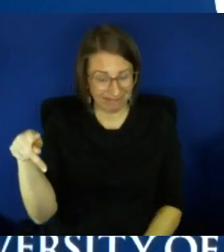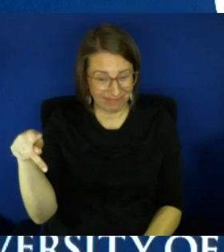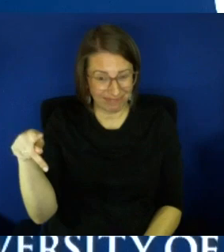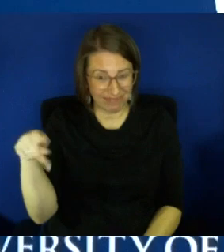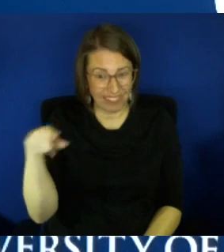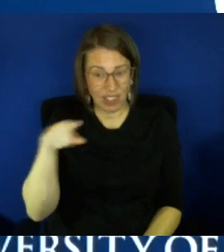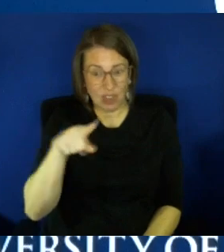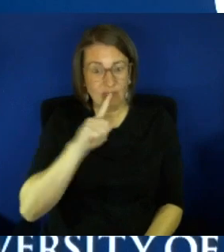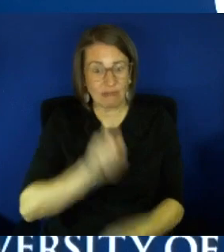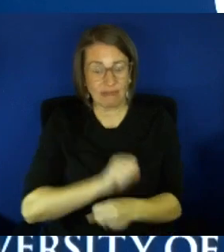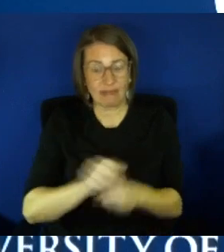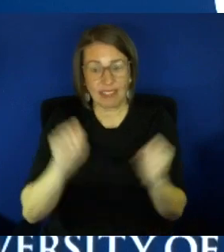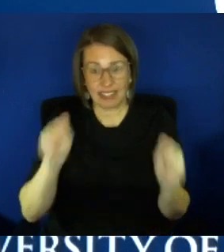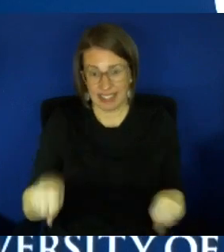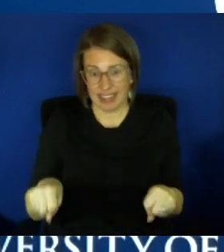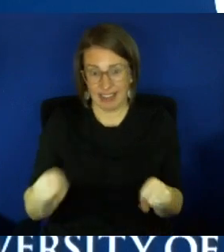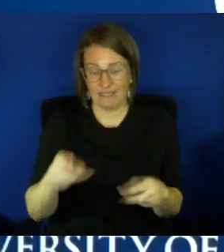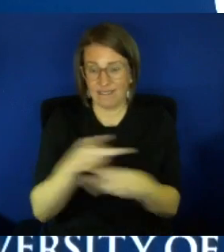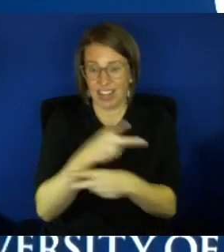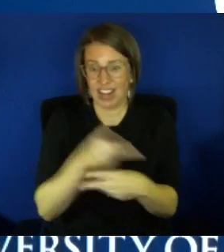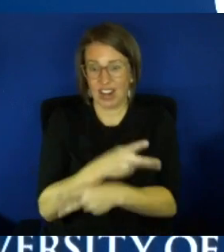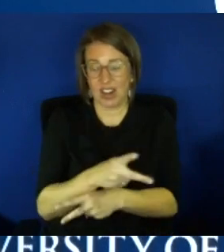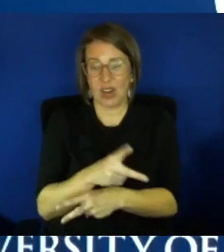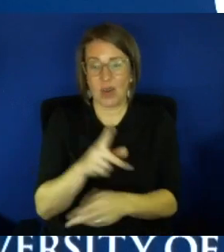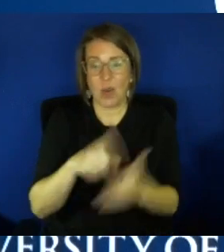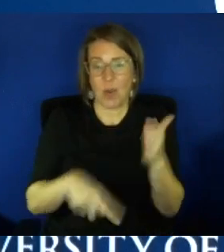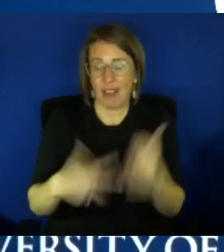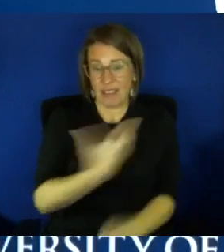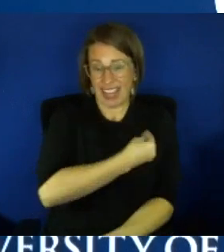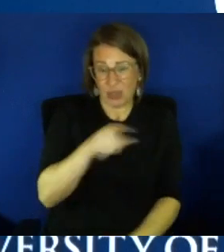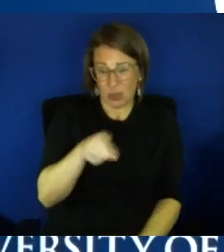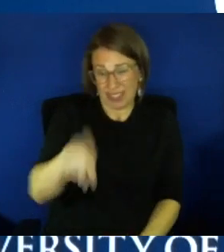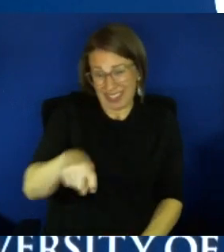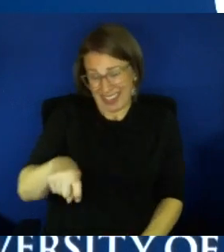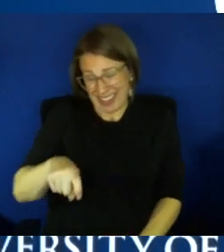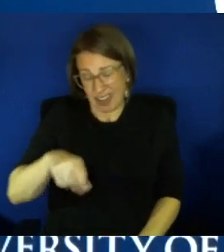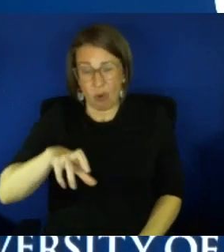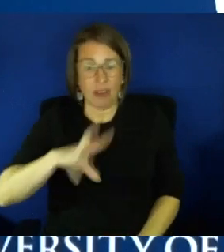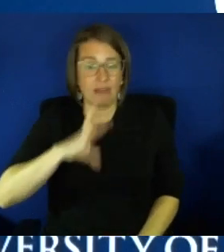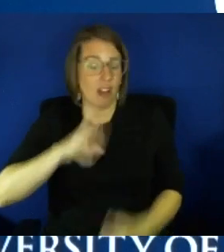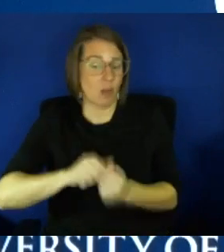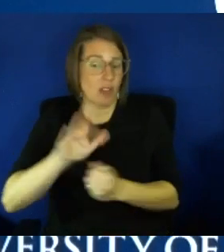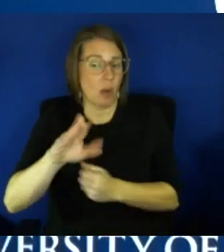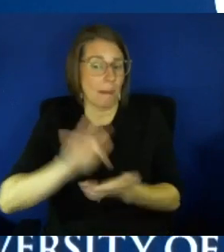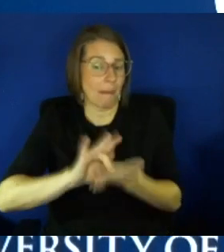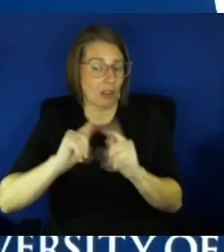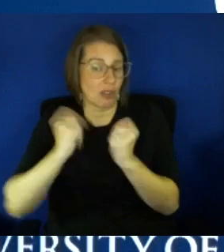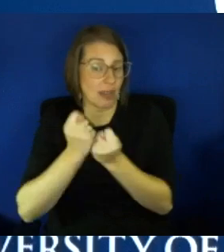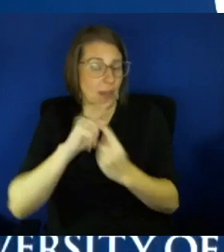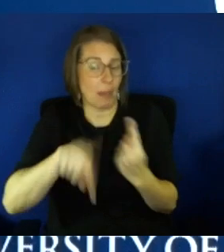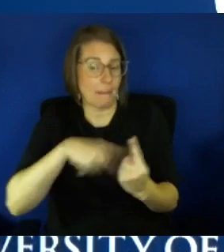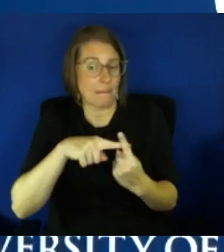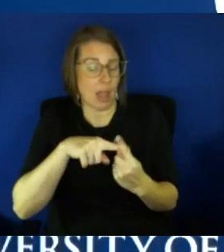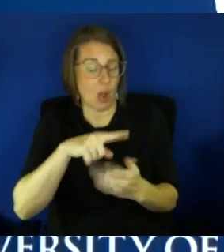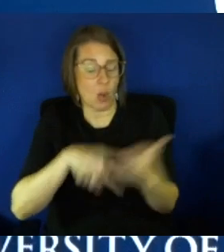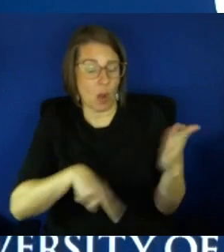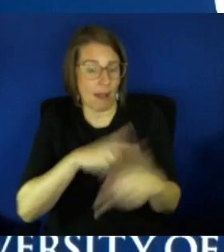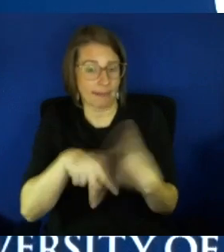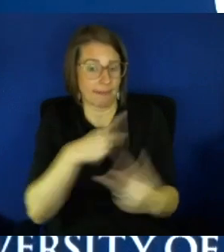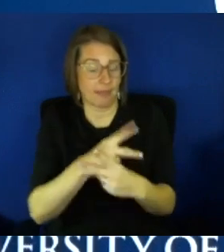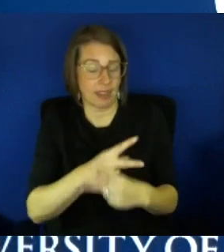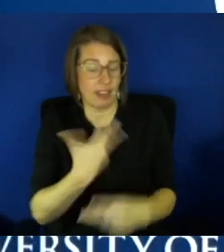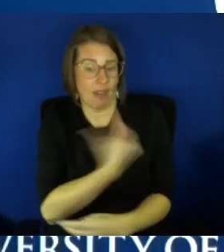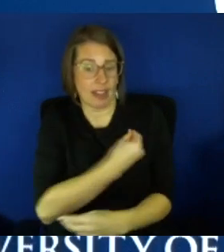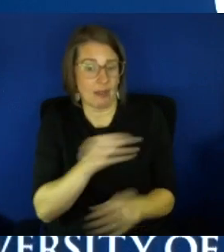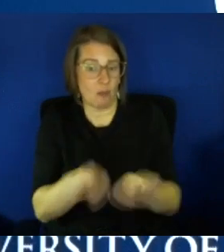actually figure out kind of what vaccines you need or talk with your medical teams about what vaccines are important to have